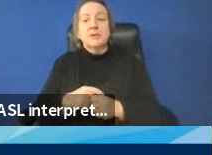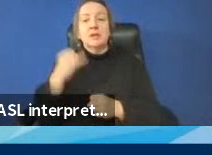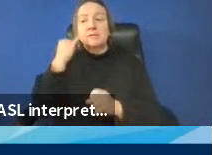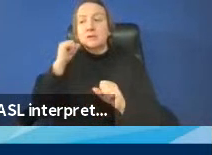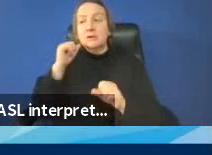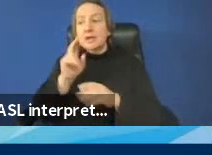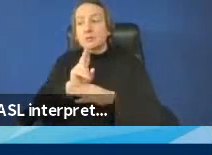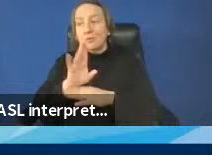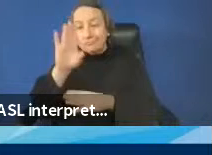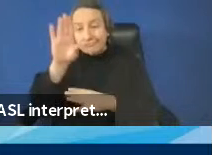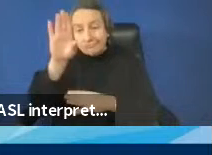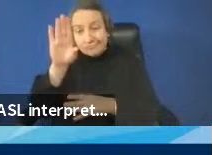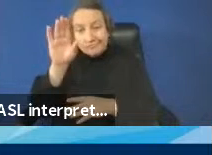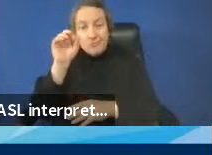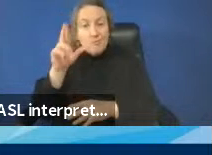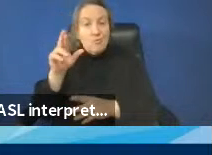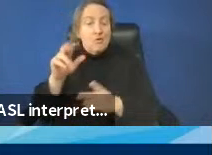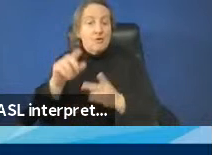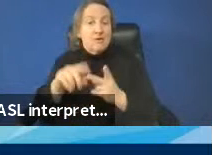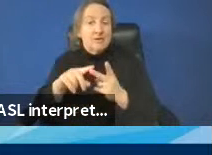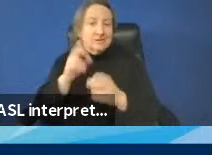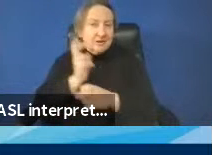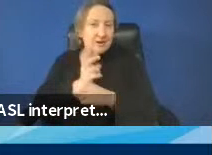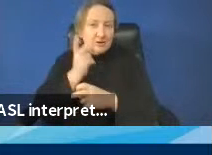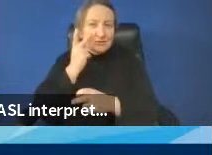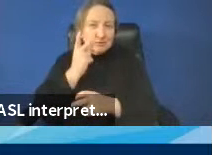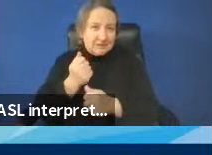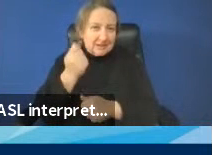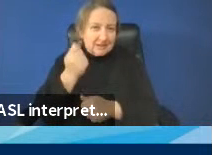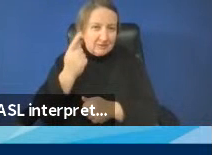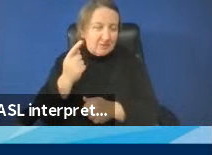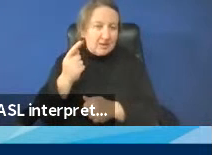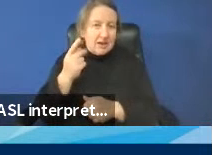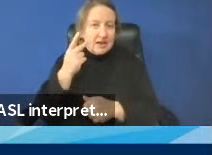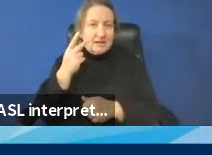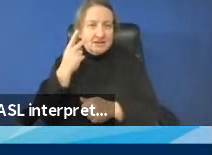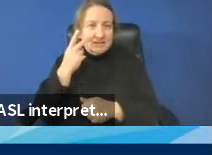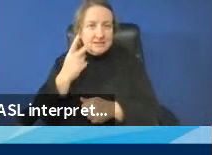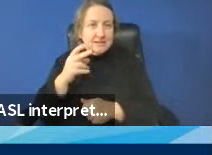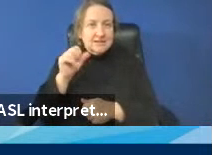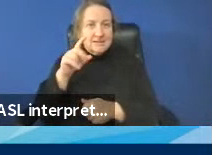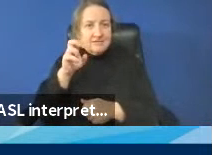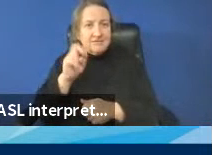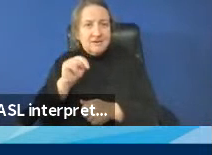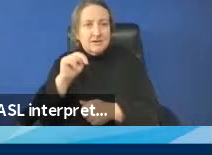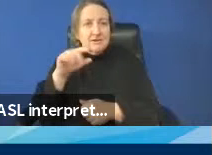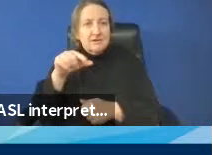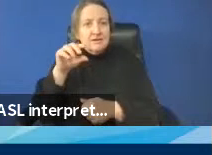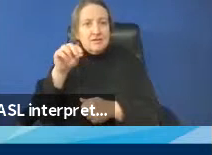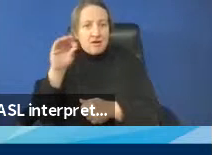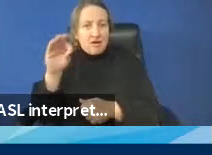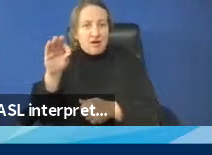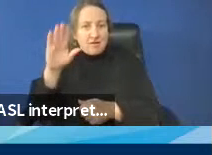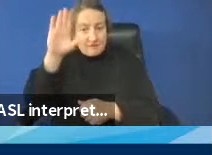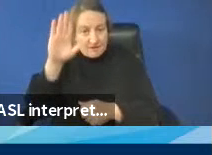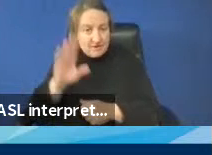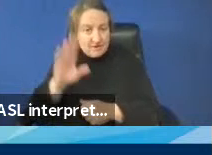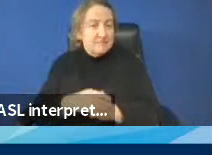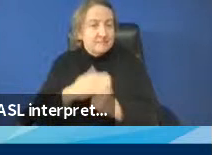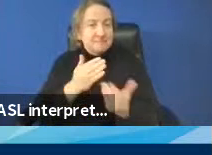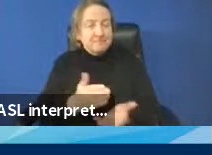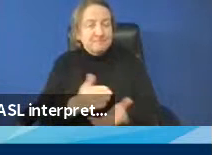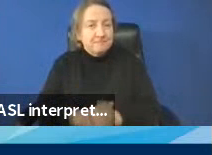your hand raise, or it's kind of hard to see everybody. I see Stephen Goff, you have your hand up. Go